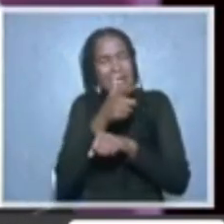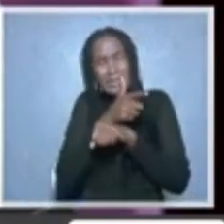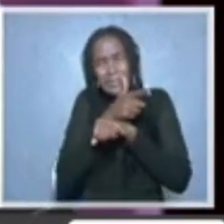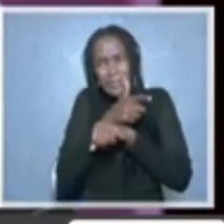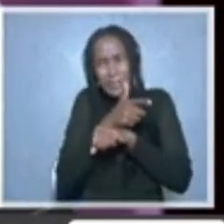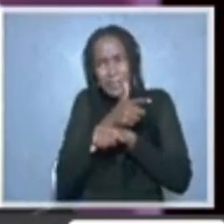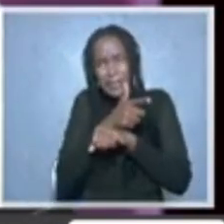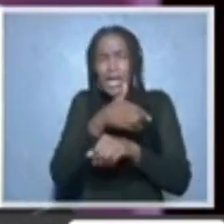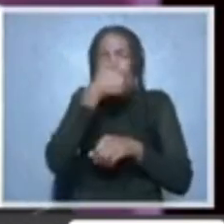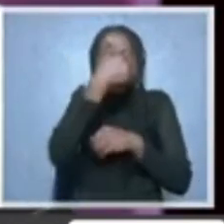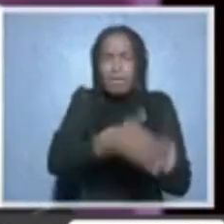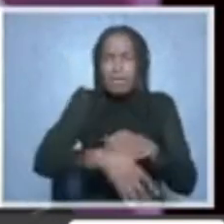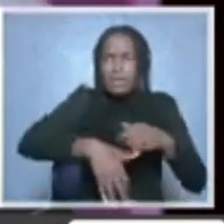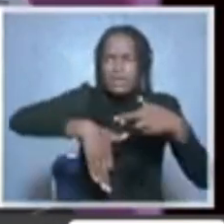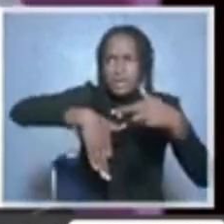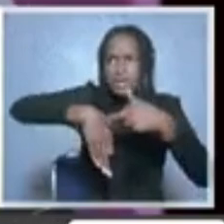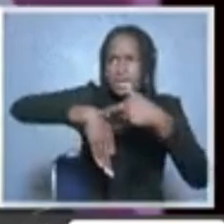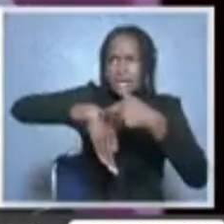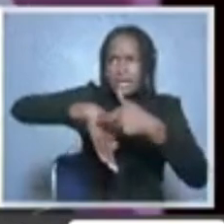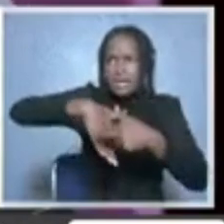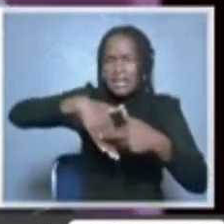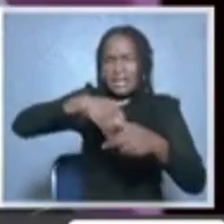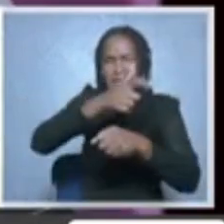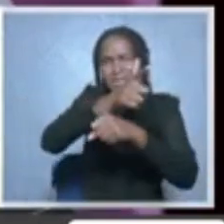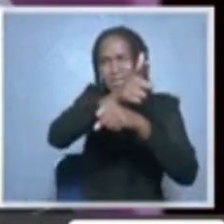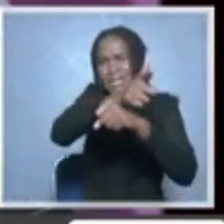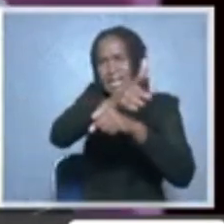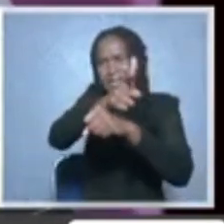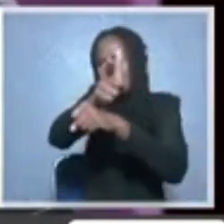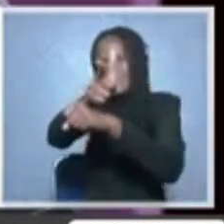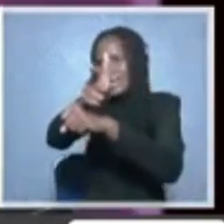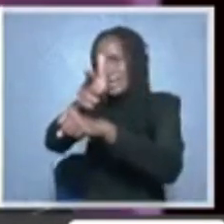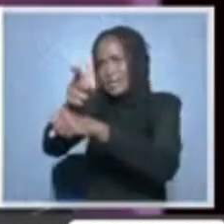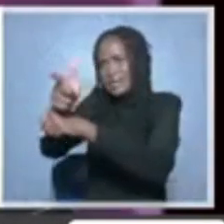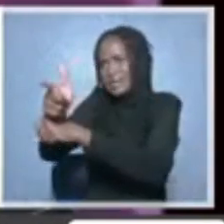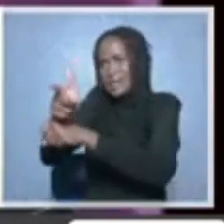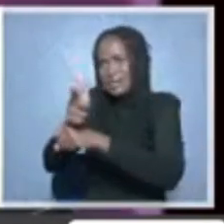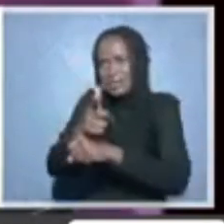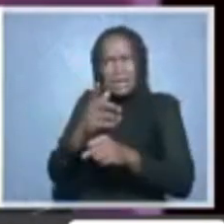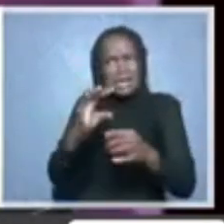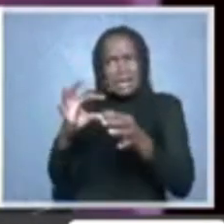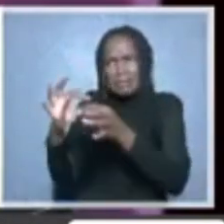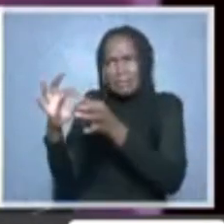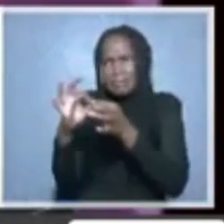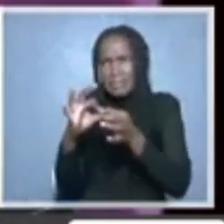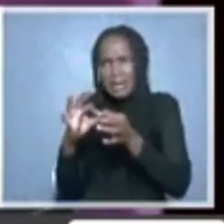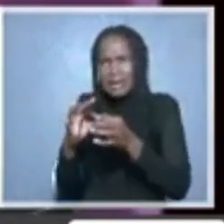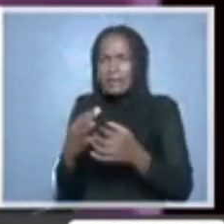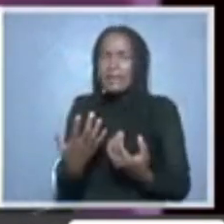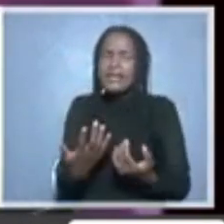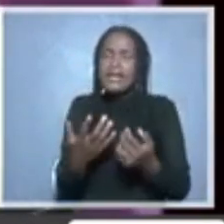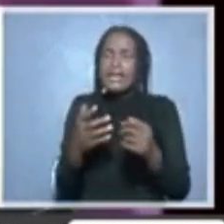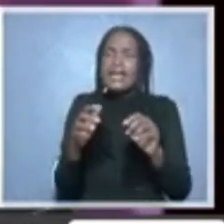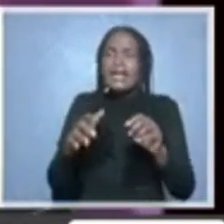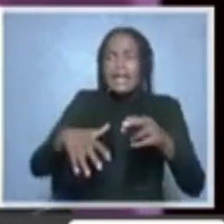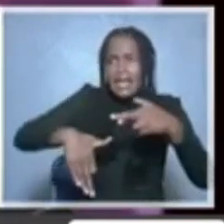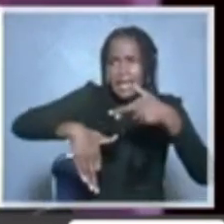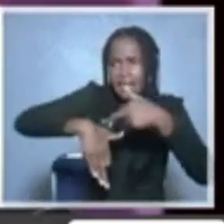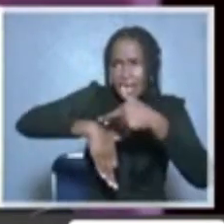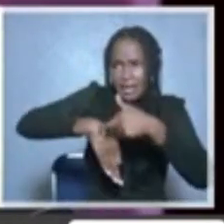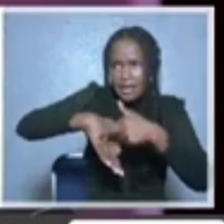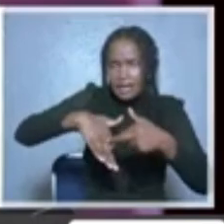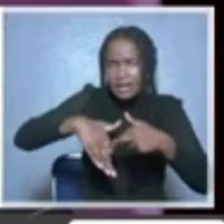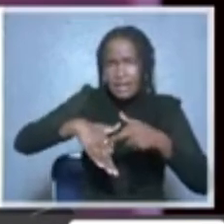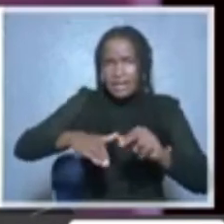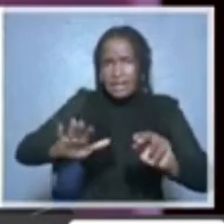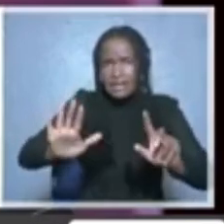all of them, those that have been identified as the ones where government would have formal memorial services, but also linked to those